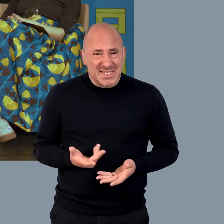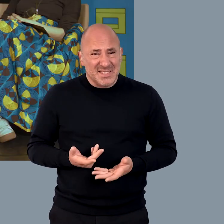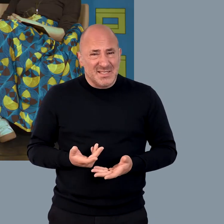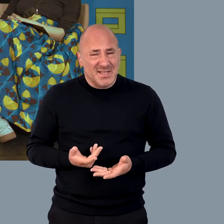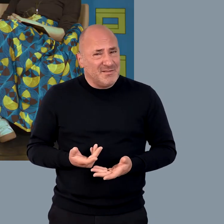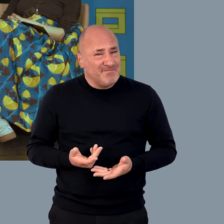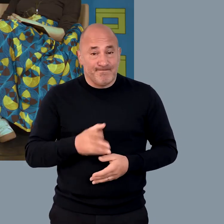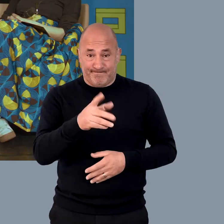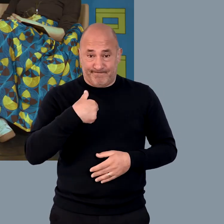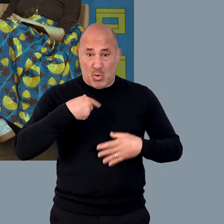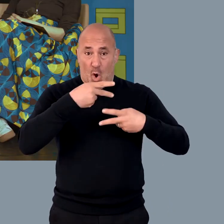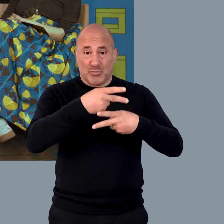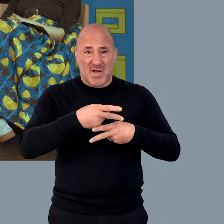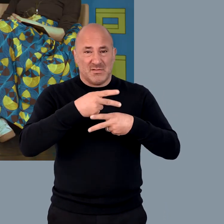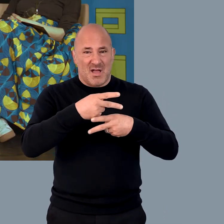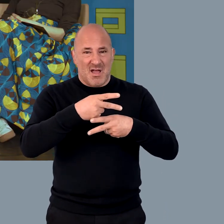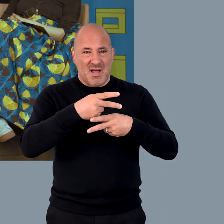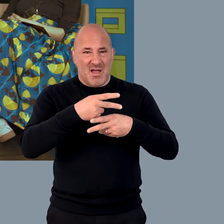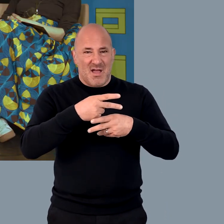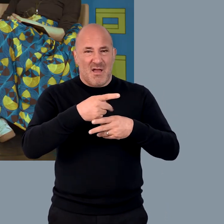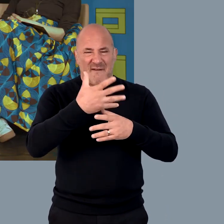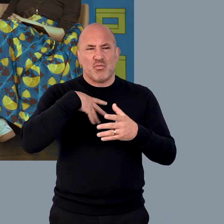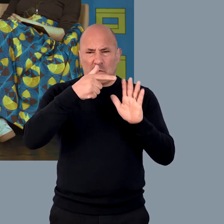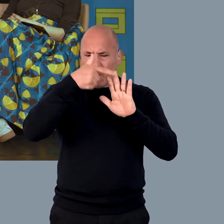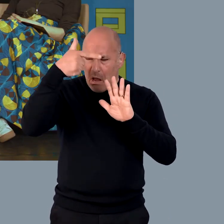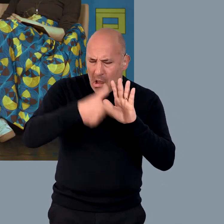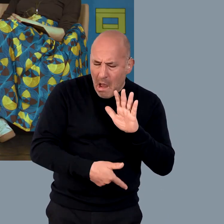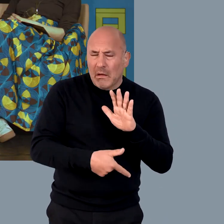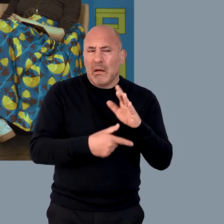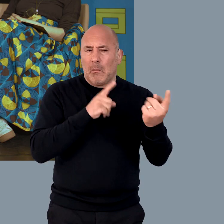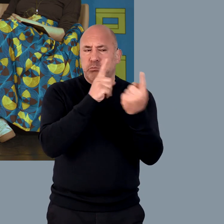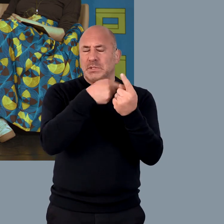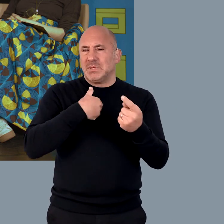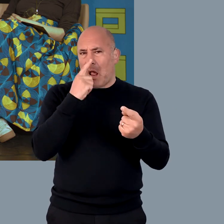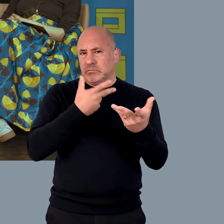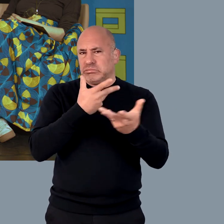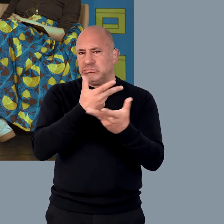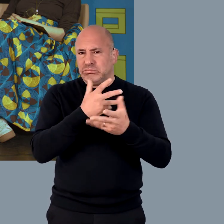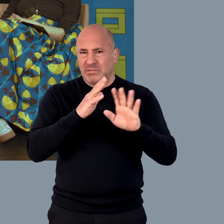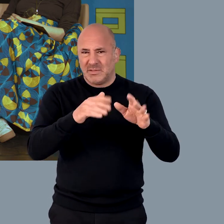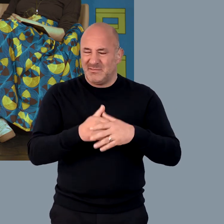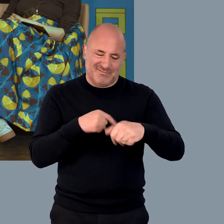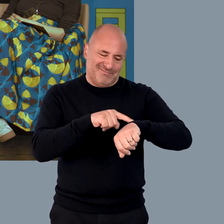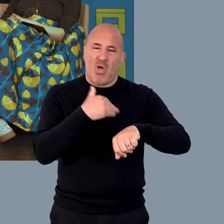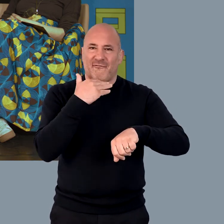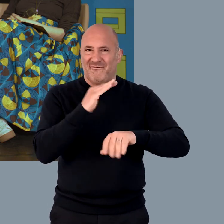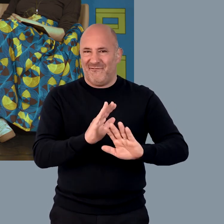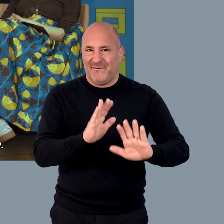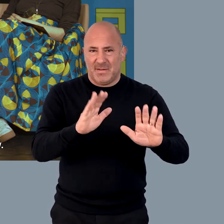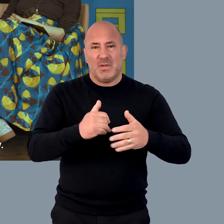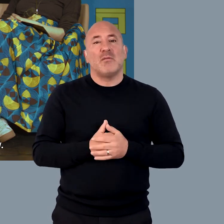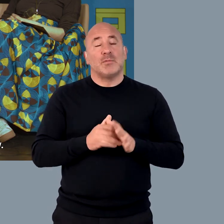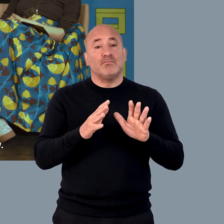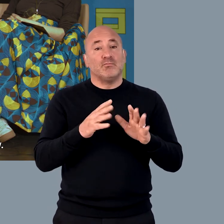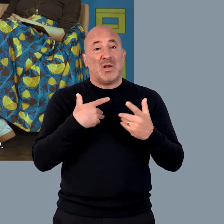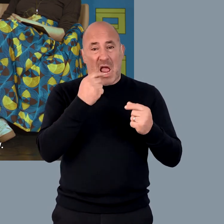intensive systems. And it's really, really not necessary. And once again, I am a conservator. Please come talk to me if you want to get into the whole thing, but